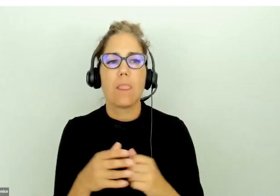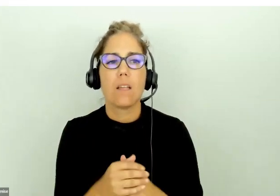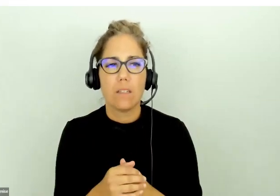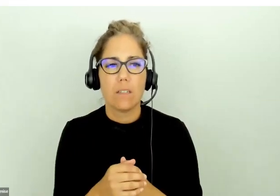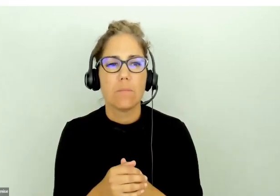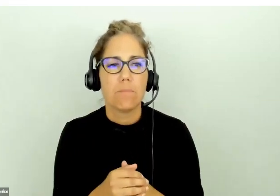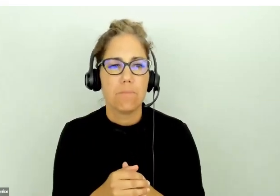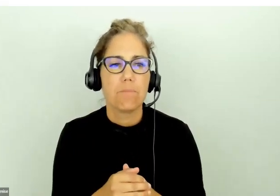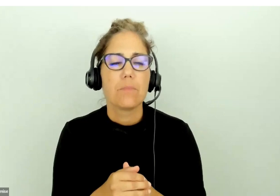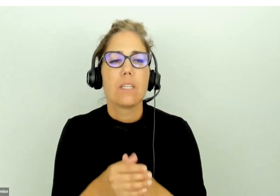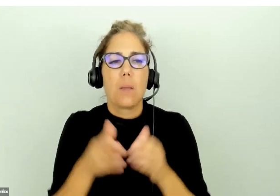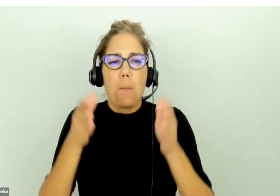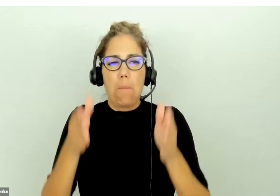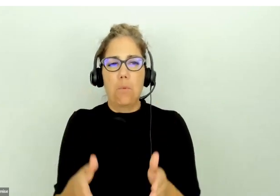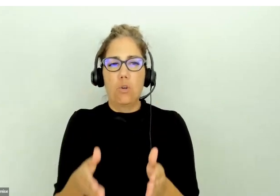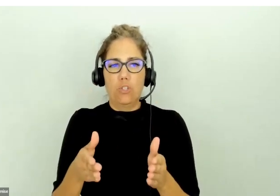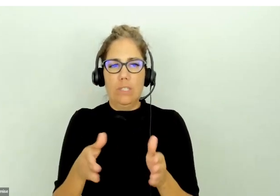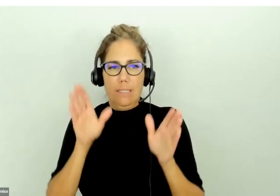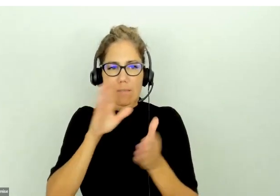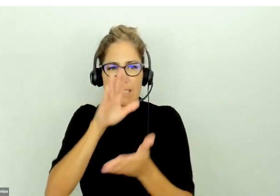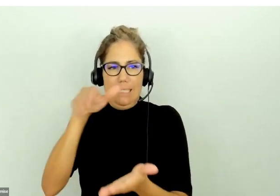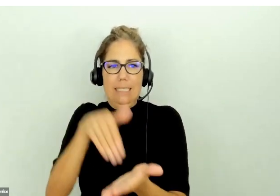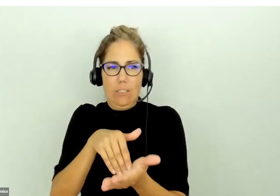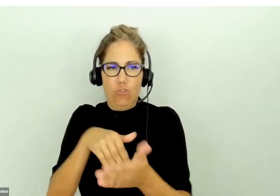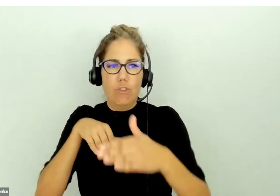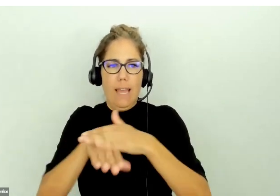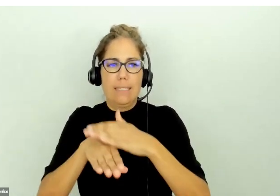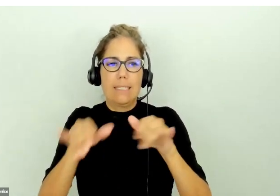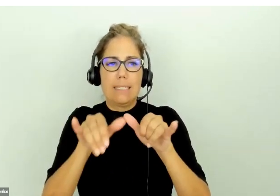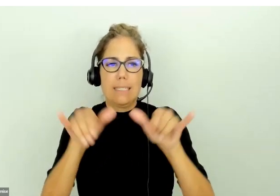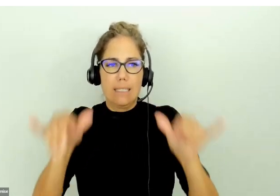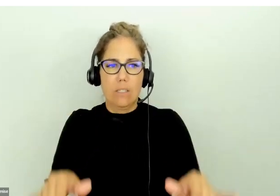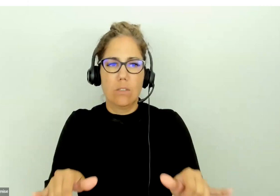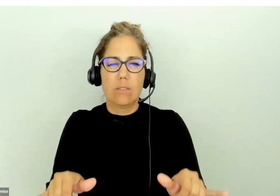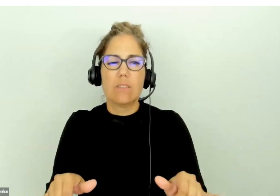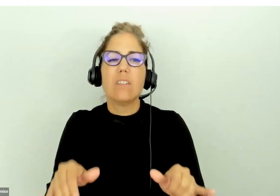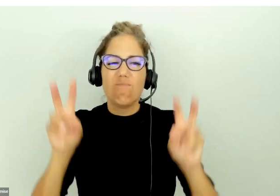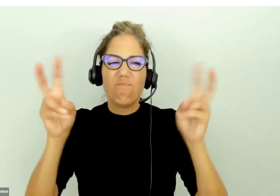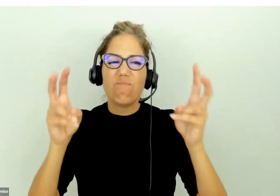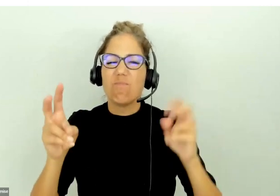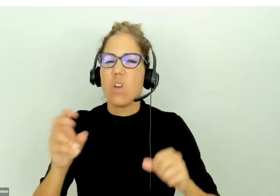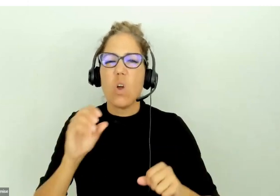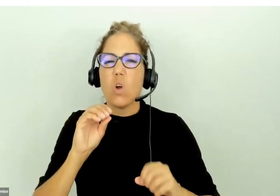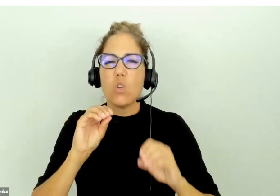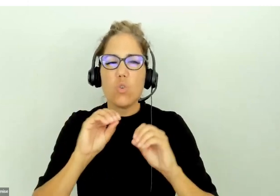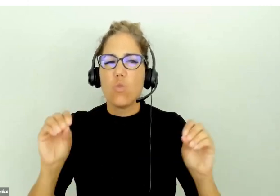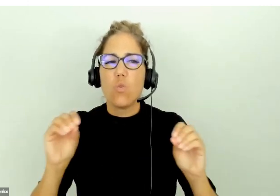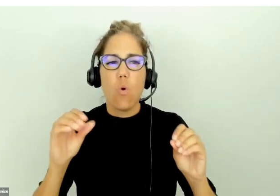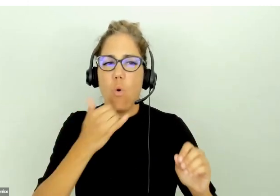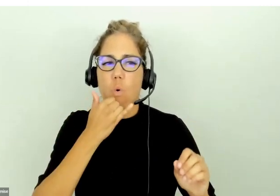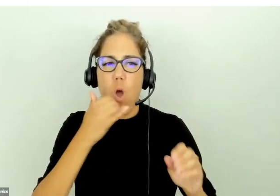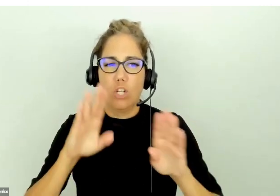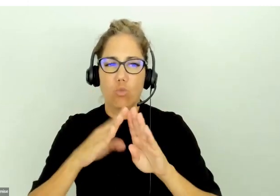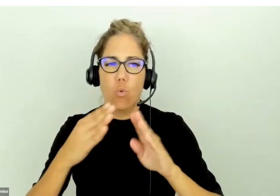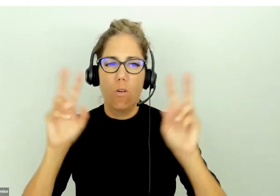access systems, No Wrong Door, and other statewide access systems. Our action statement is really to build